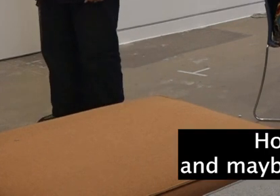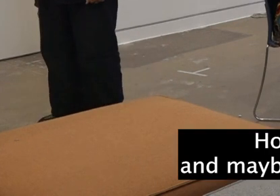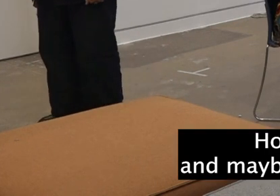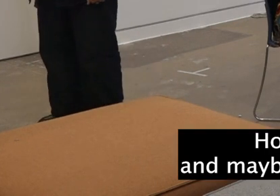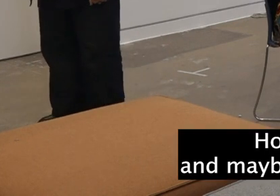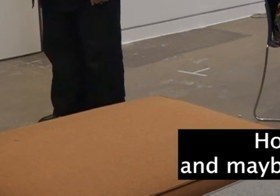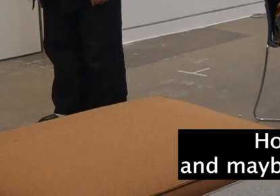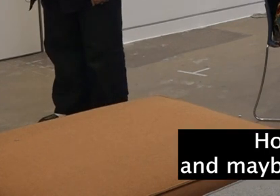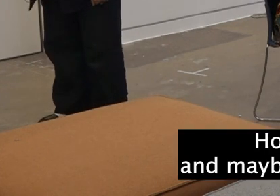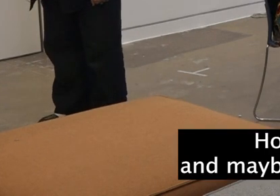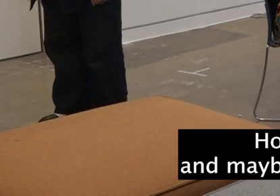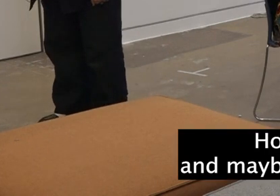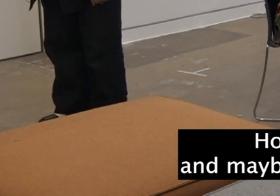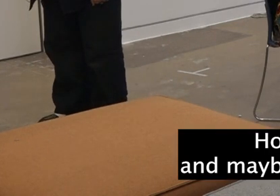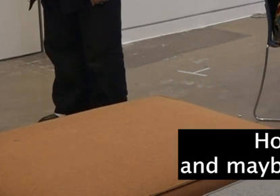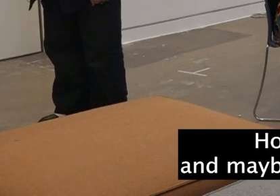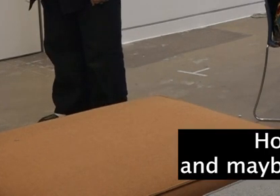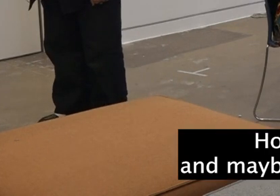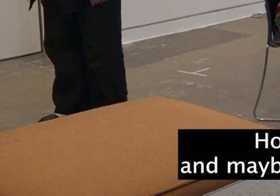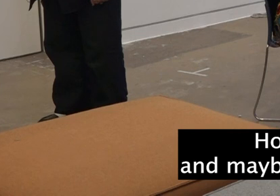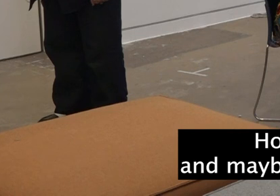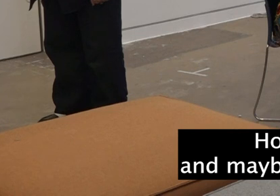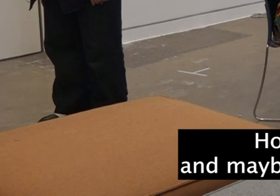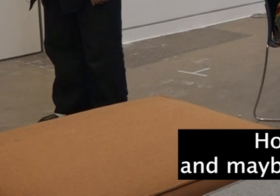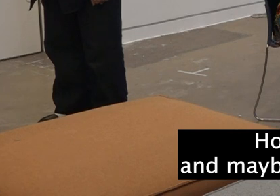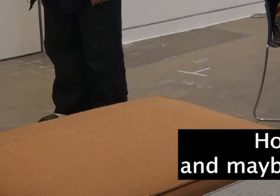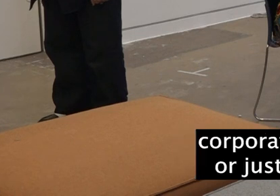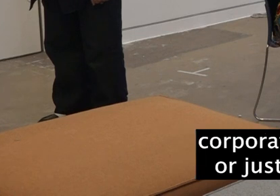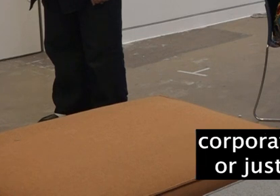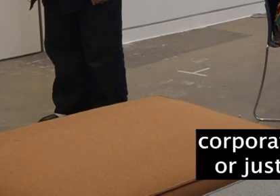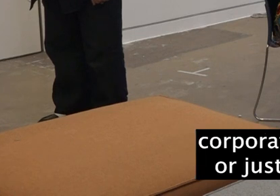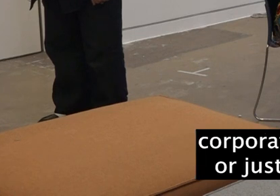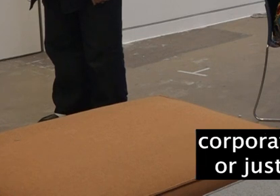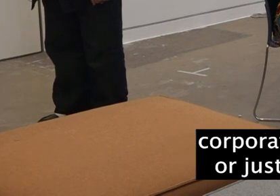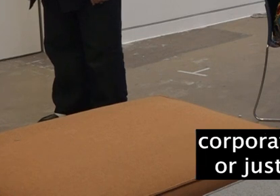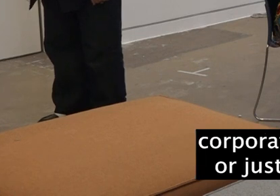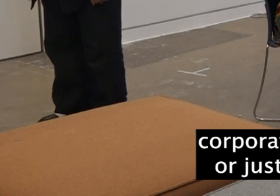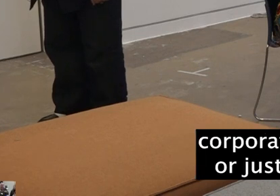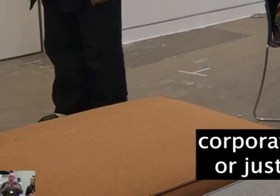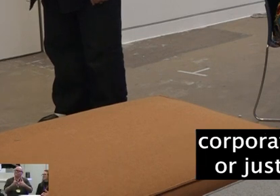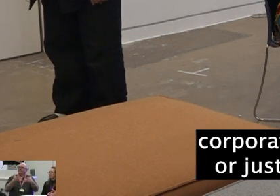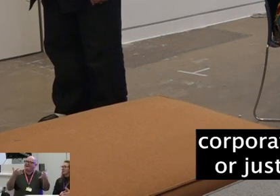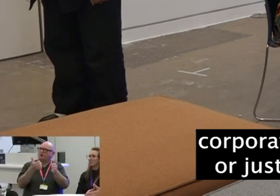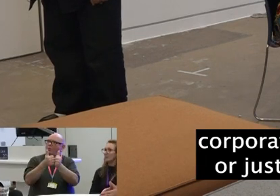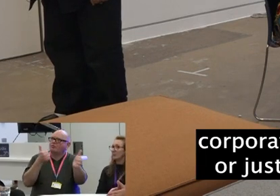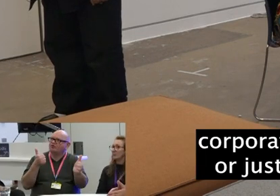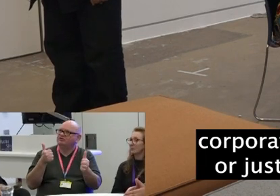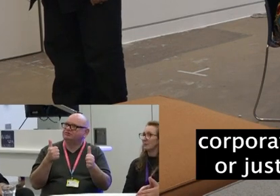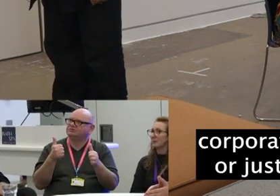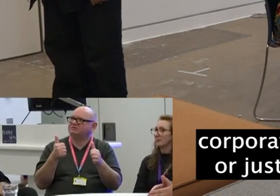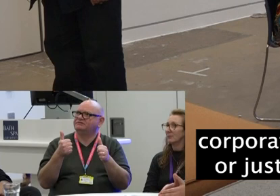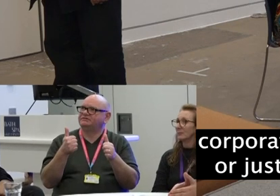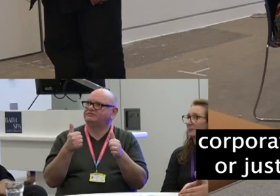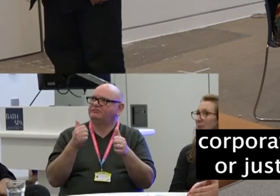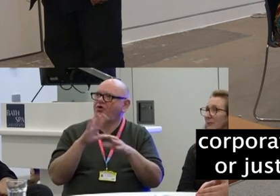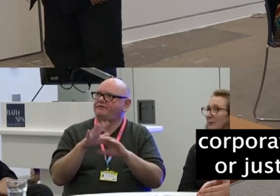How we can work as collective and maybe challenge like big tech or bigger corporations with like other creative ideas